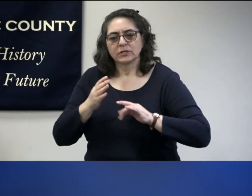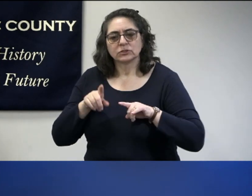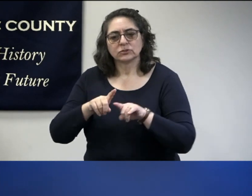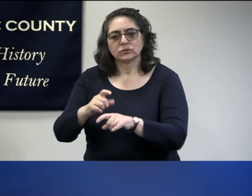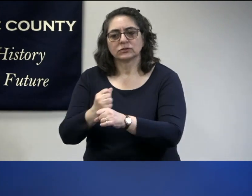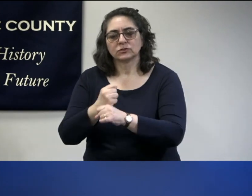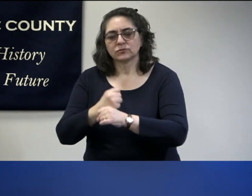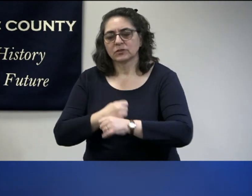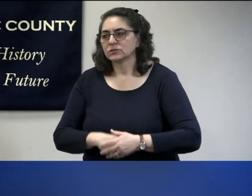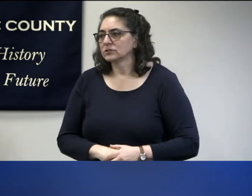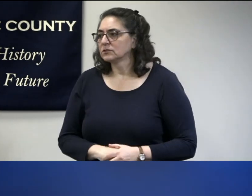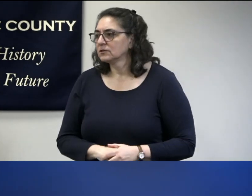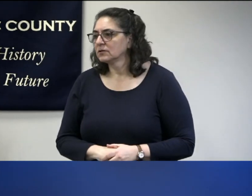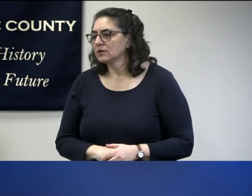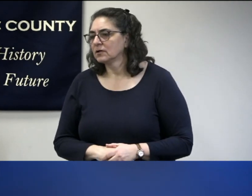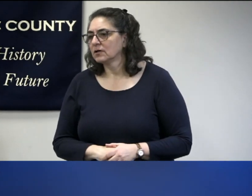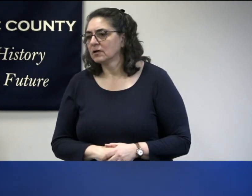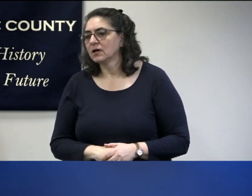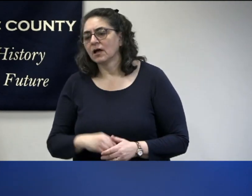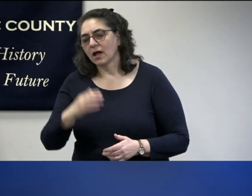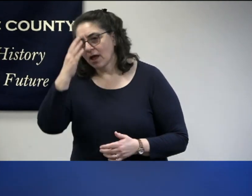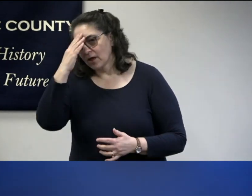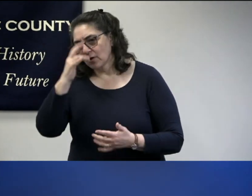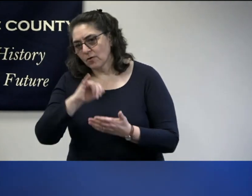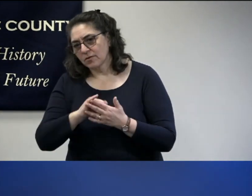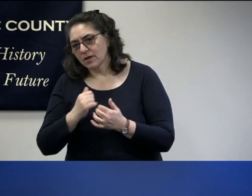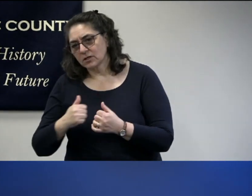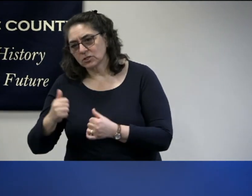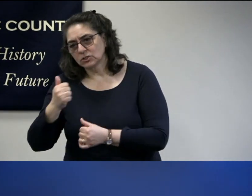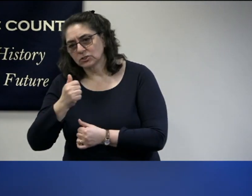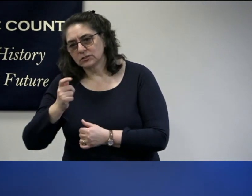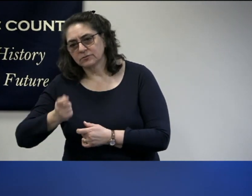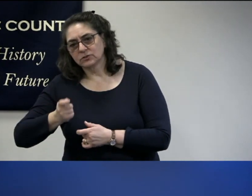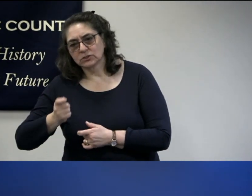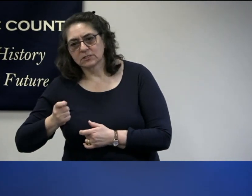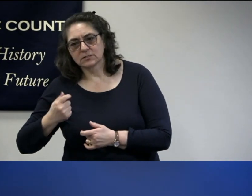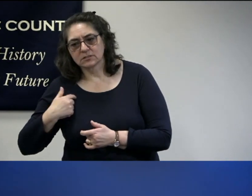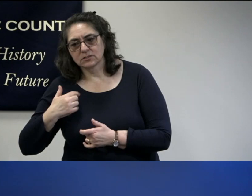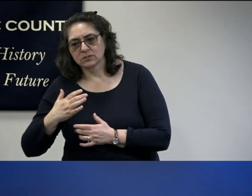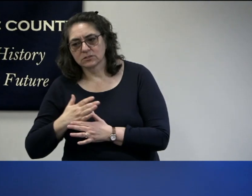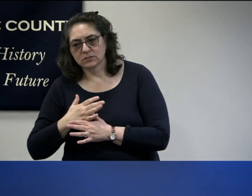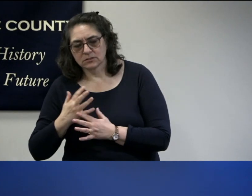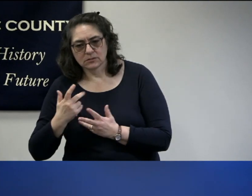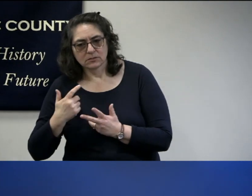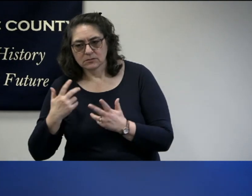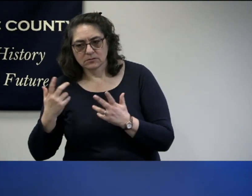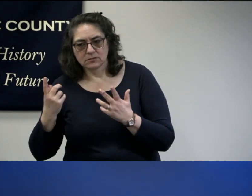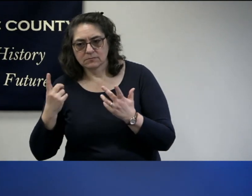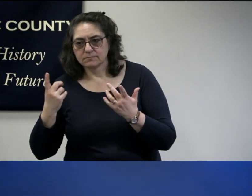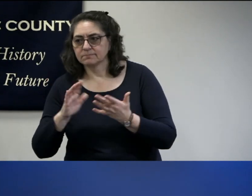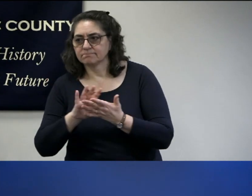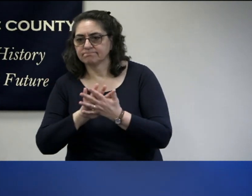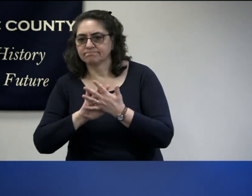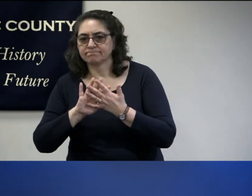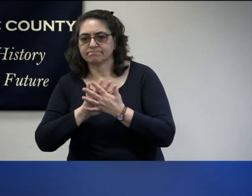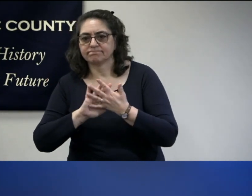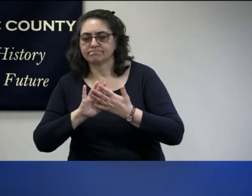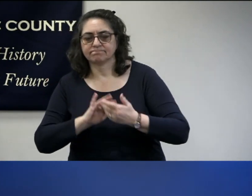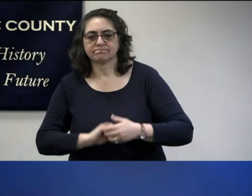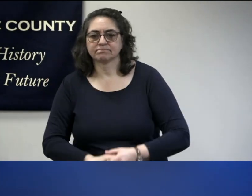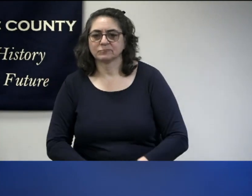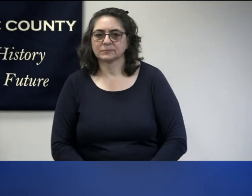know that the Chief Justice is going to be visiting our judiciary later this month. I'm sure he'd love to hear about this. If you've got any little write-up on it, please